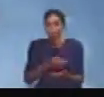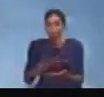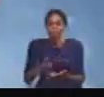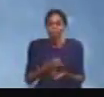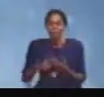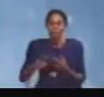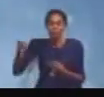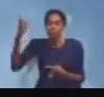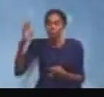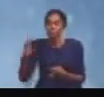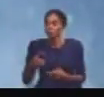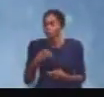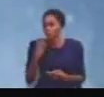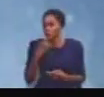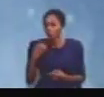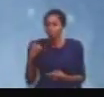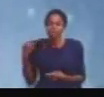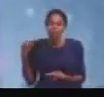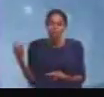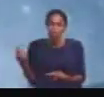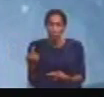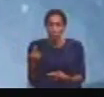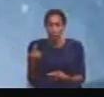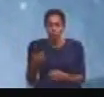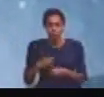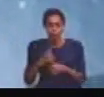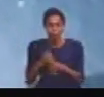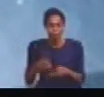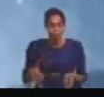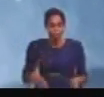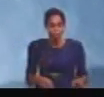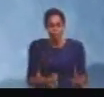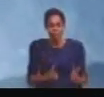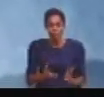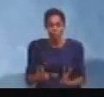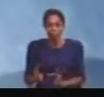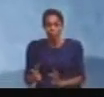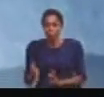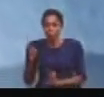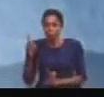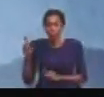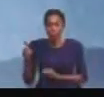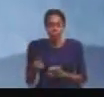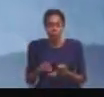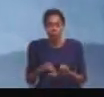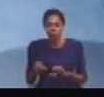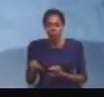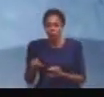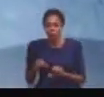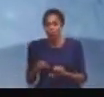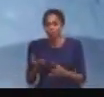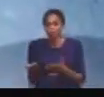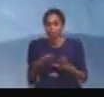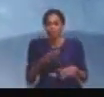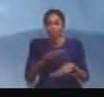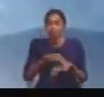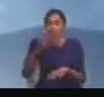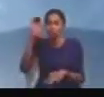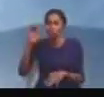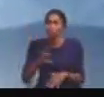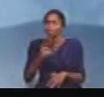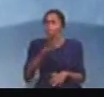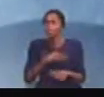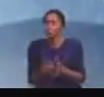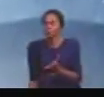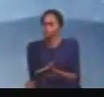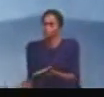the God who always makes a way. 'Cause He hung up on that cross and He rose up from